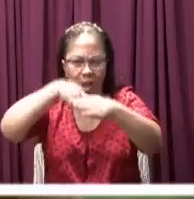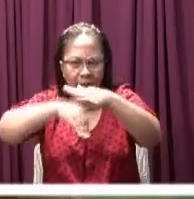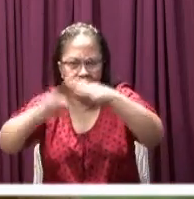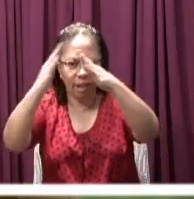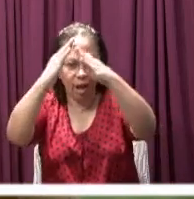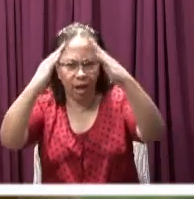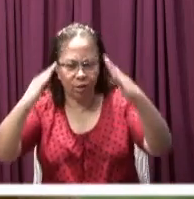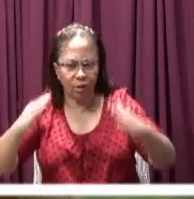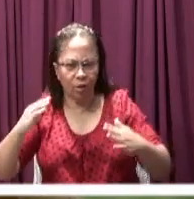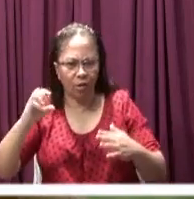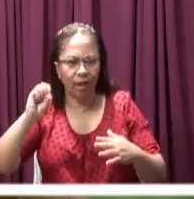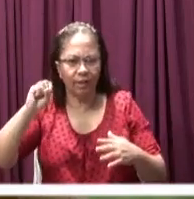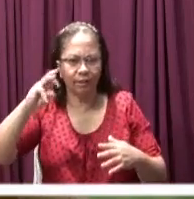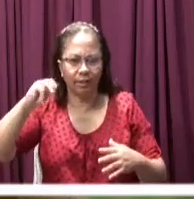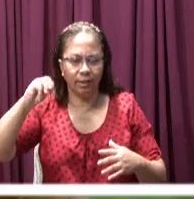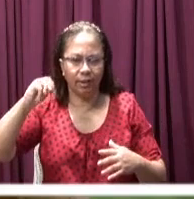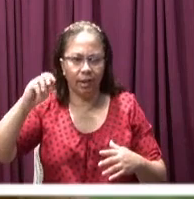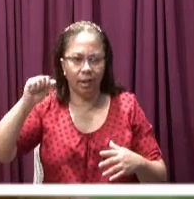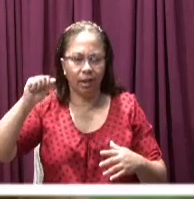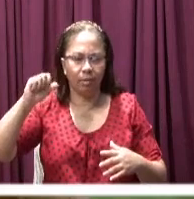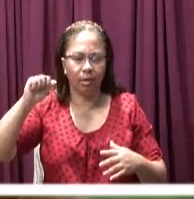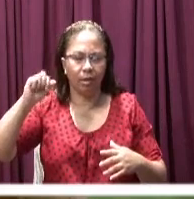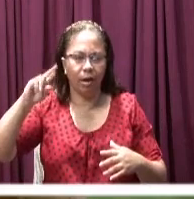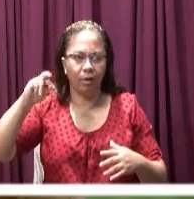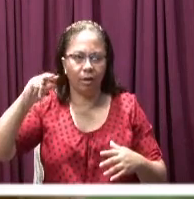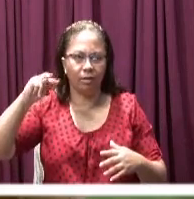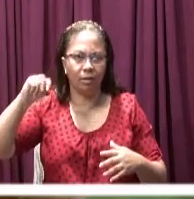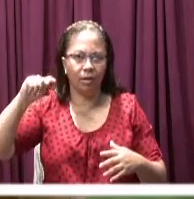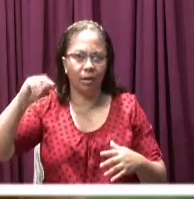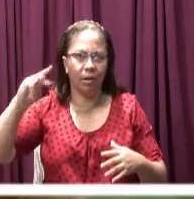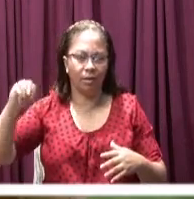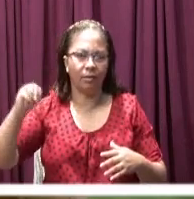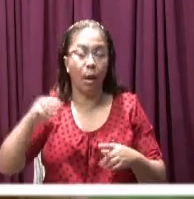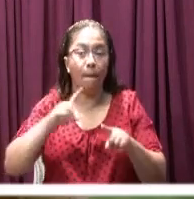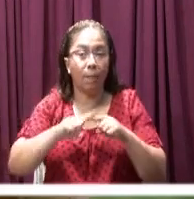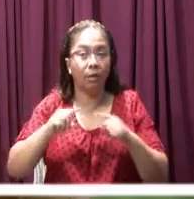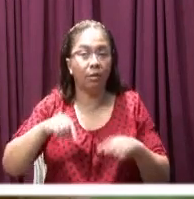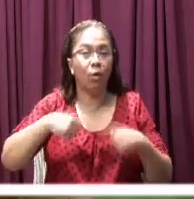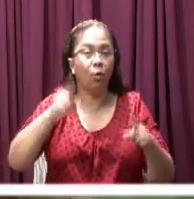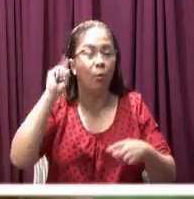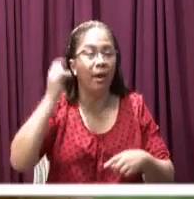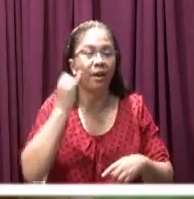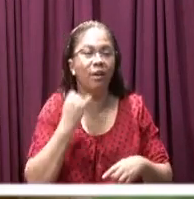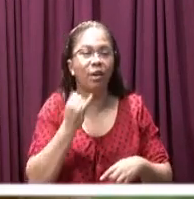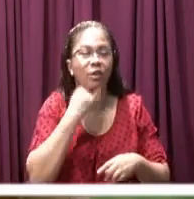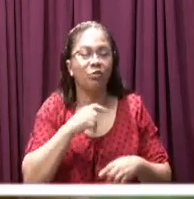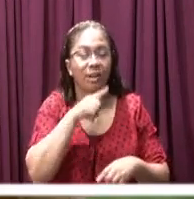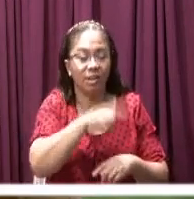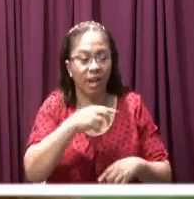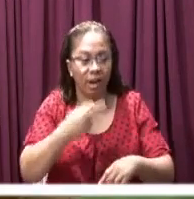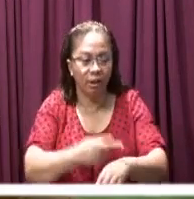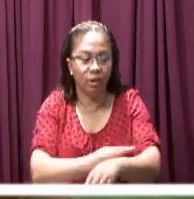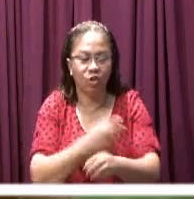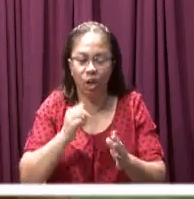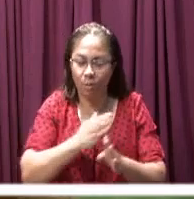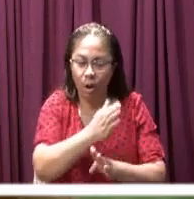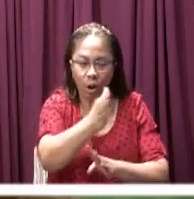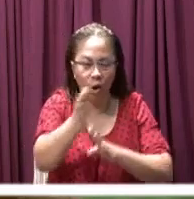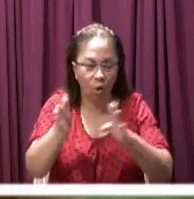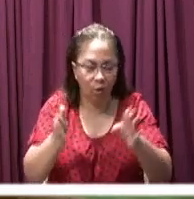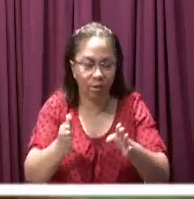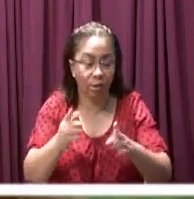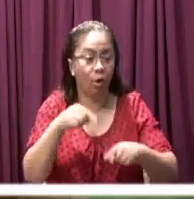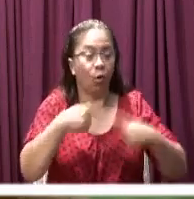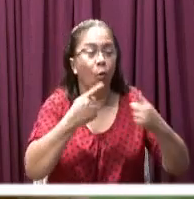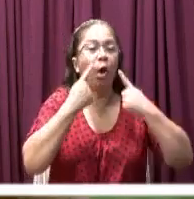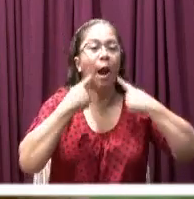any Samaritan town. Go rather to the lost sheep of the house of Israel. And as you go, proclaim that the